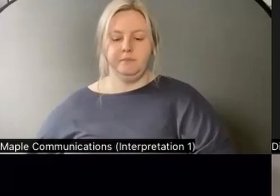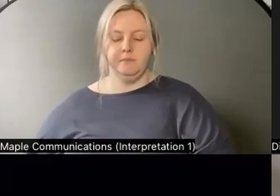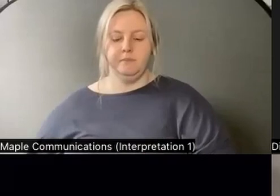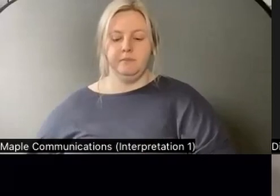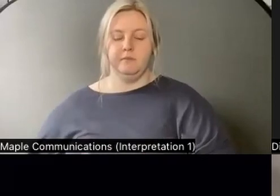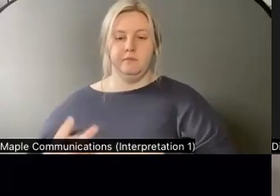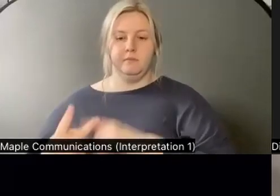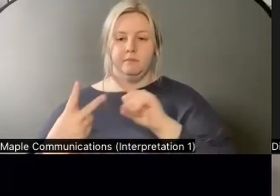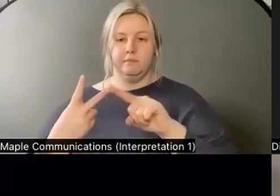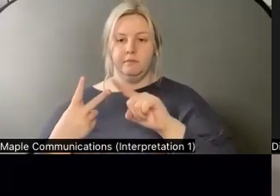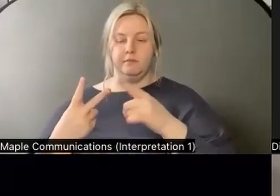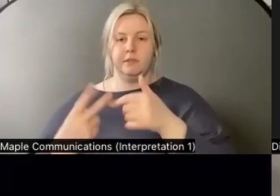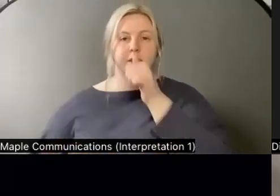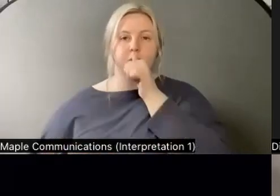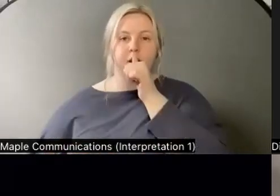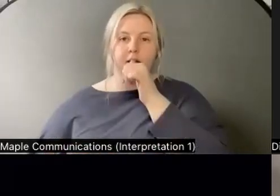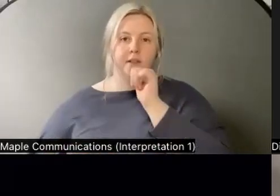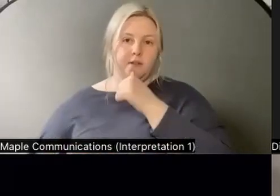Secondly, it has privatized suffering,